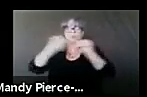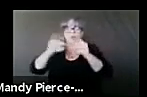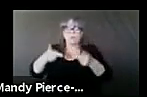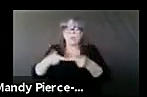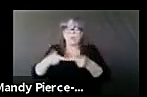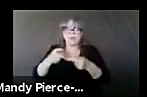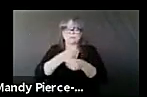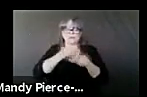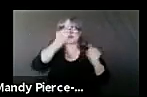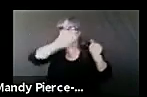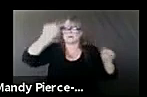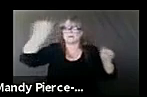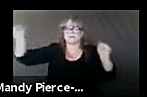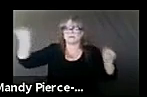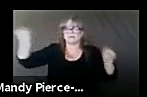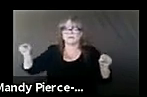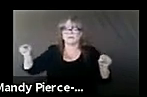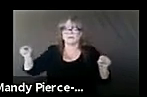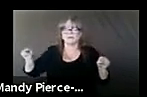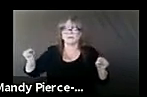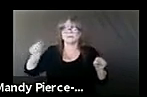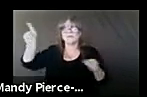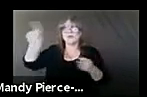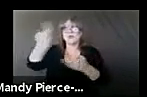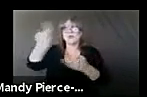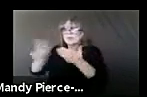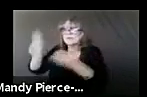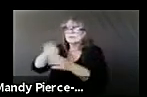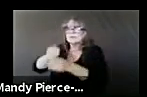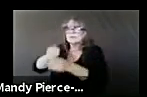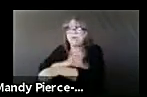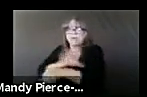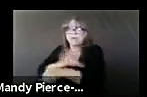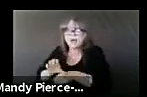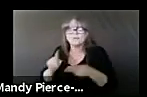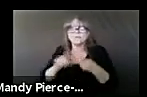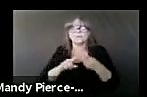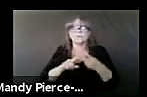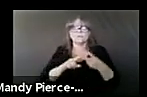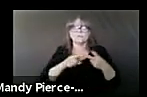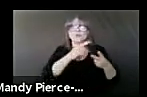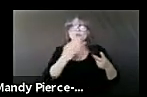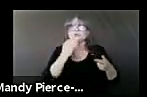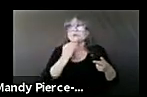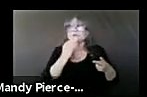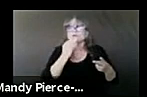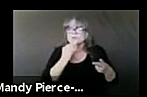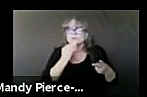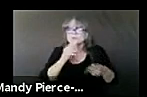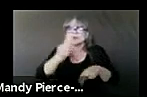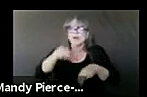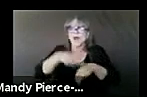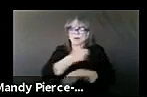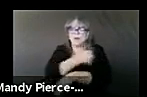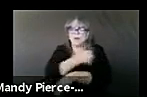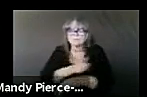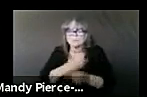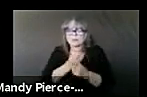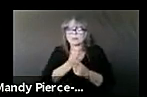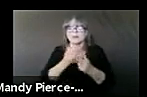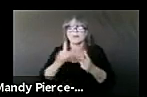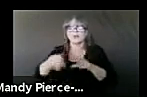of Colorado, National Jewish Hospital, Children's Hospital, I believe, Kaiser Permanente, are all building out their own